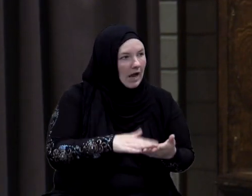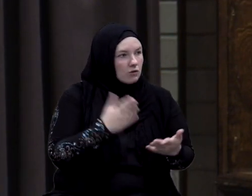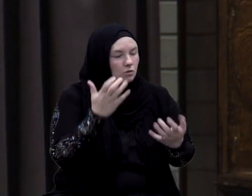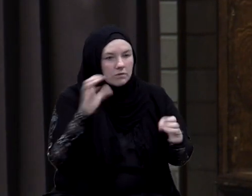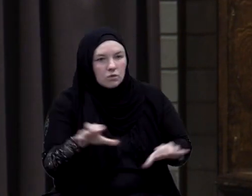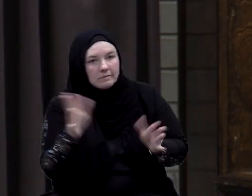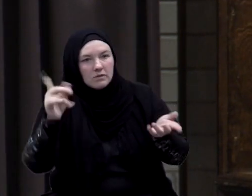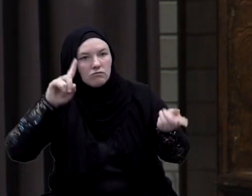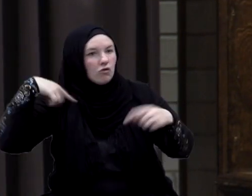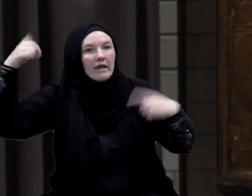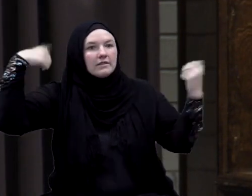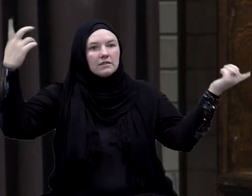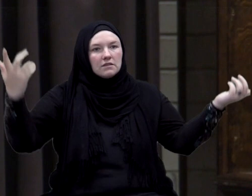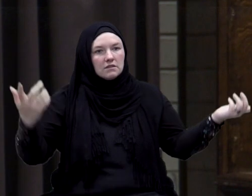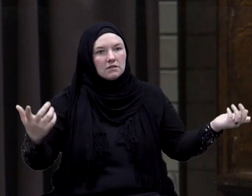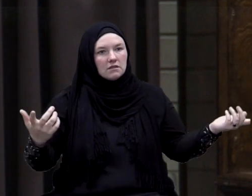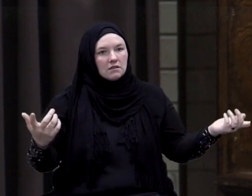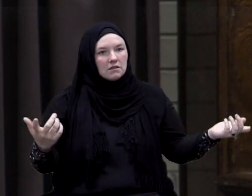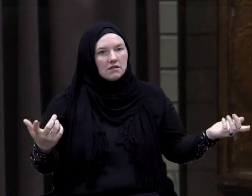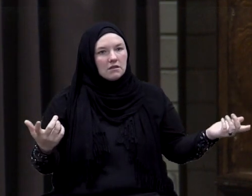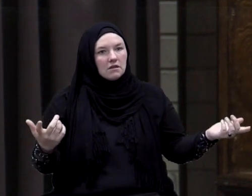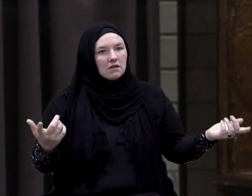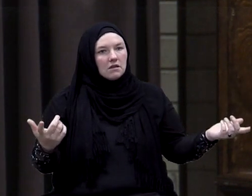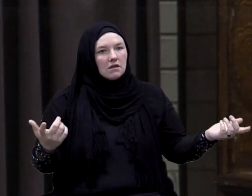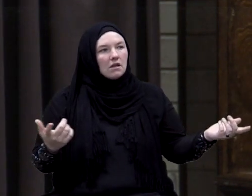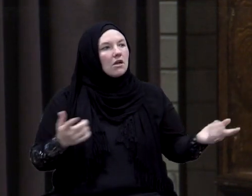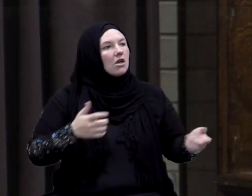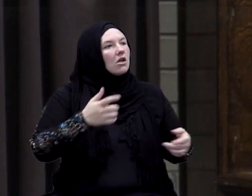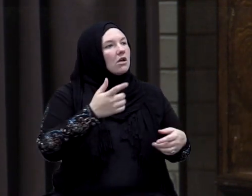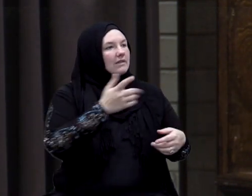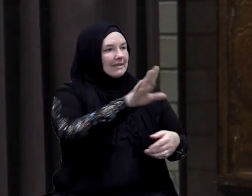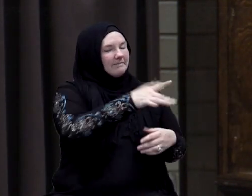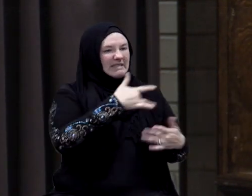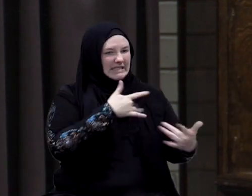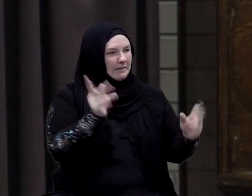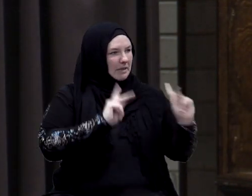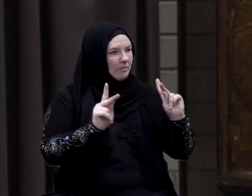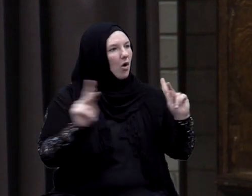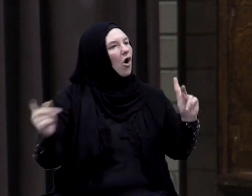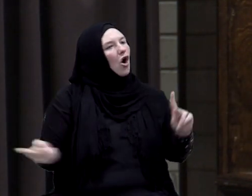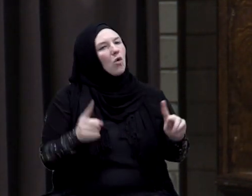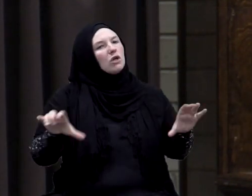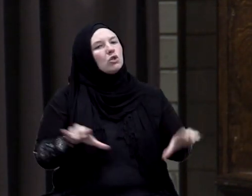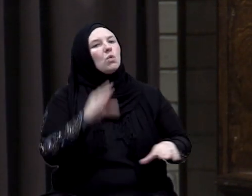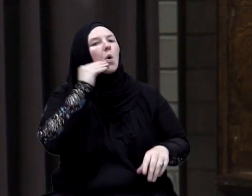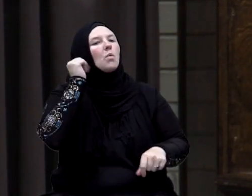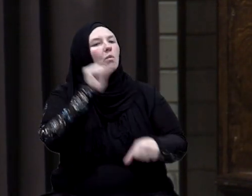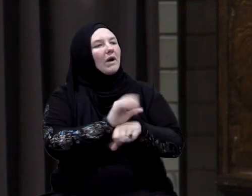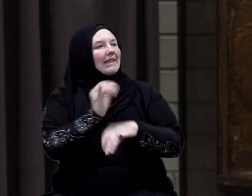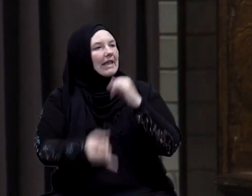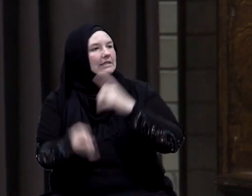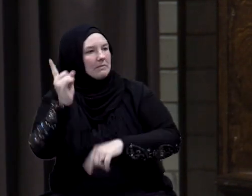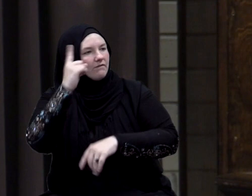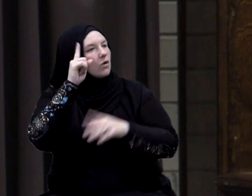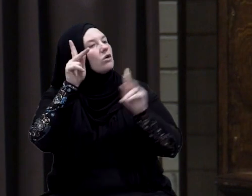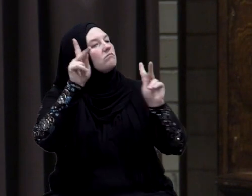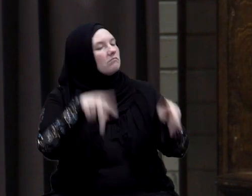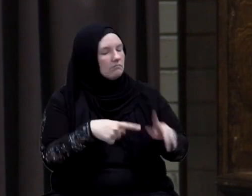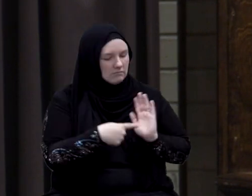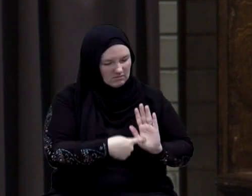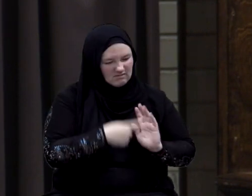Because we always do our homework at the last minute. So a person who lives 70